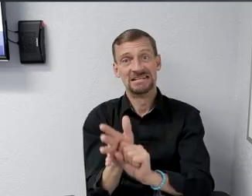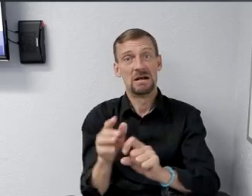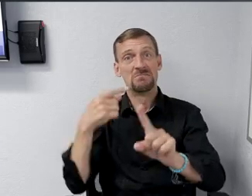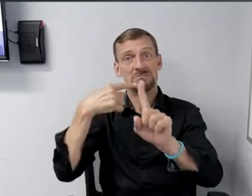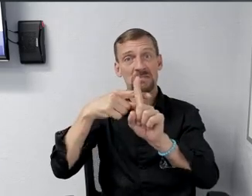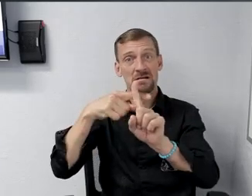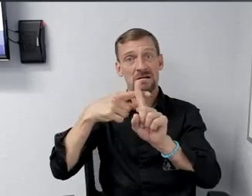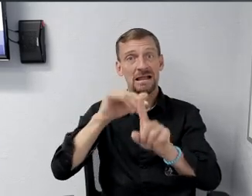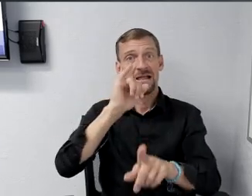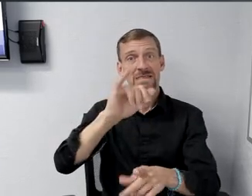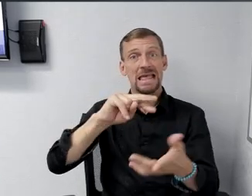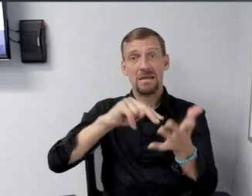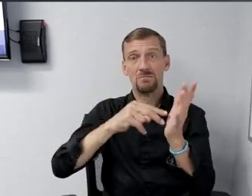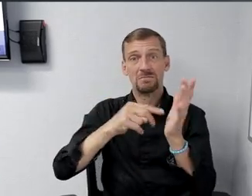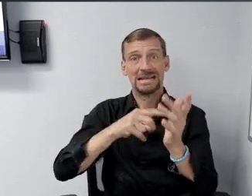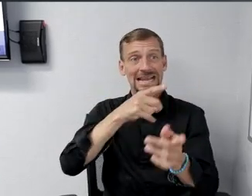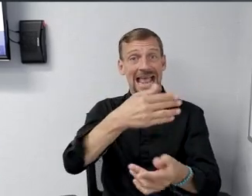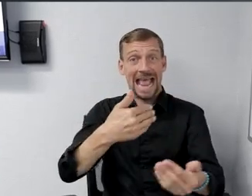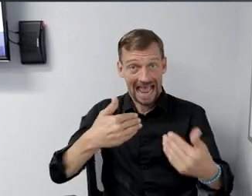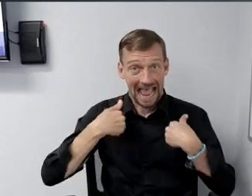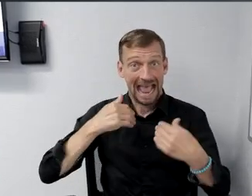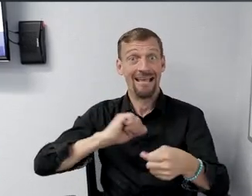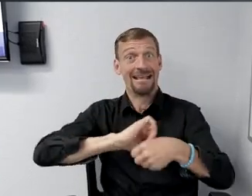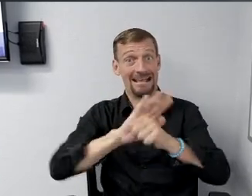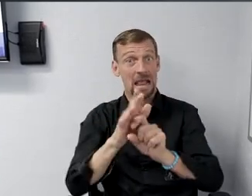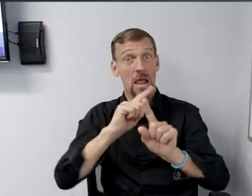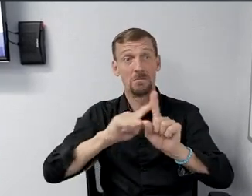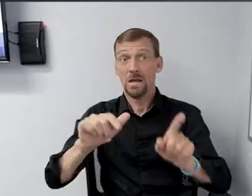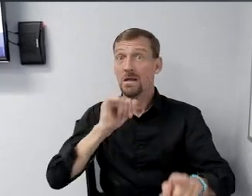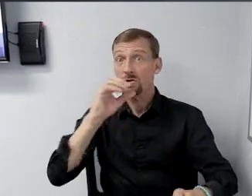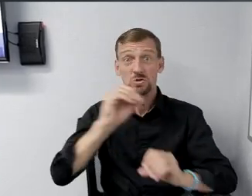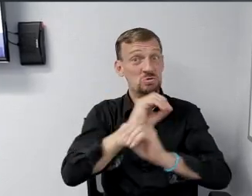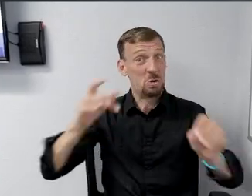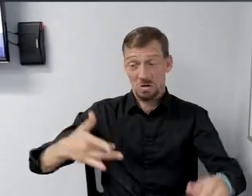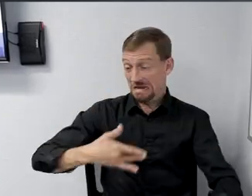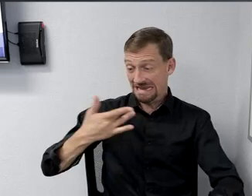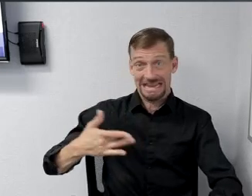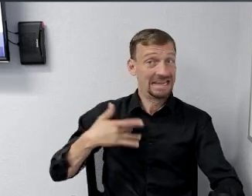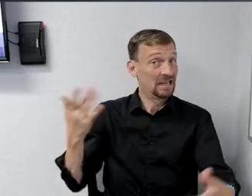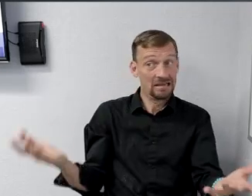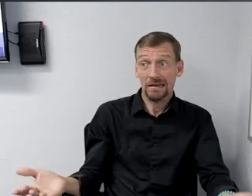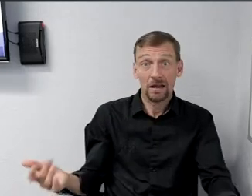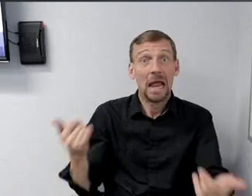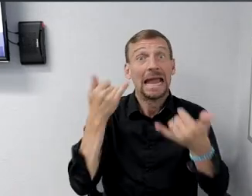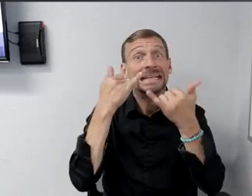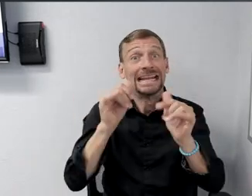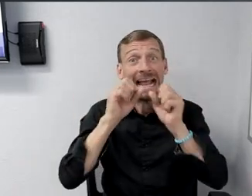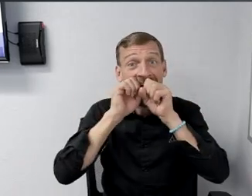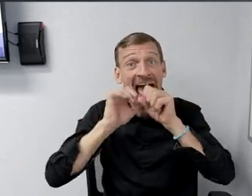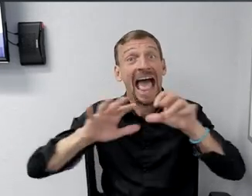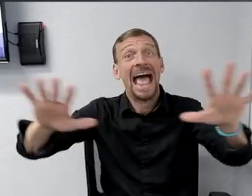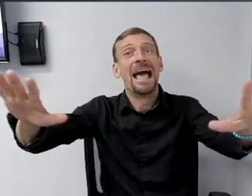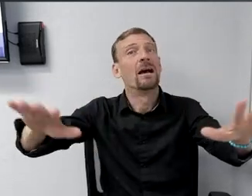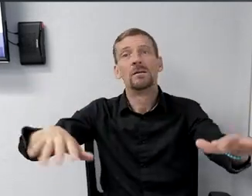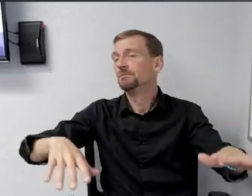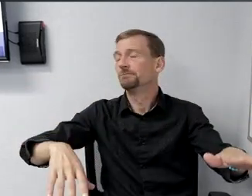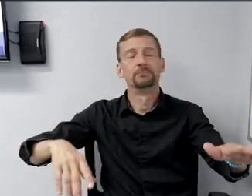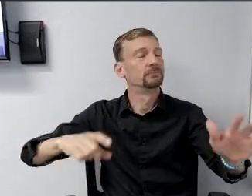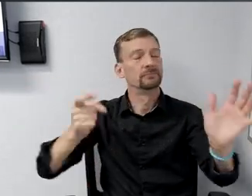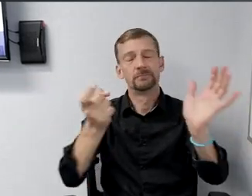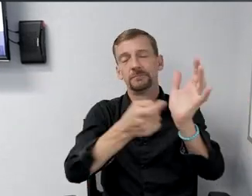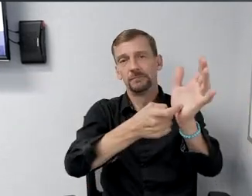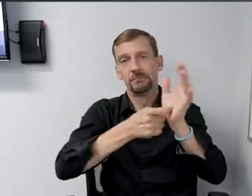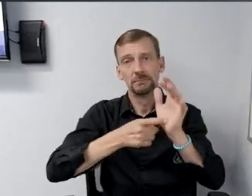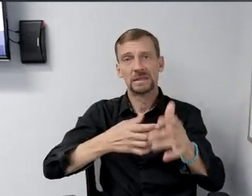were asymptomatic, meaning they had no idea that they even had it, but they were still contagious. We went to mandatory